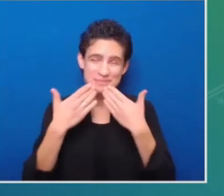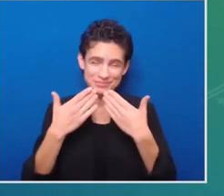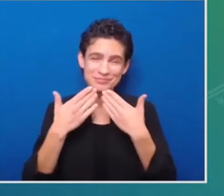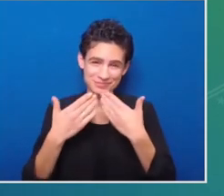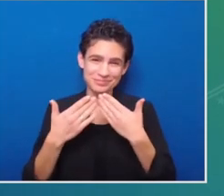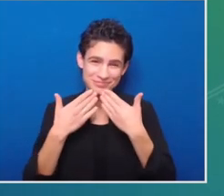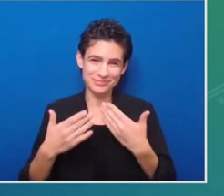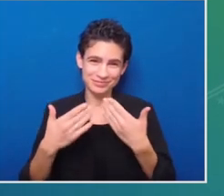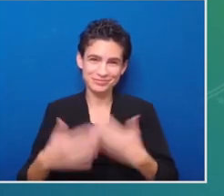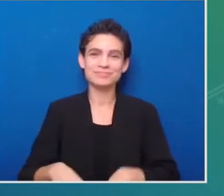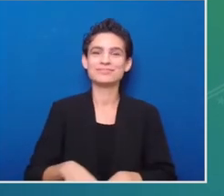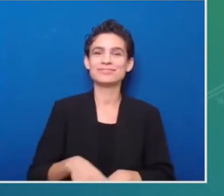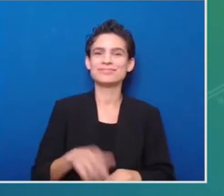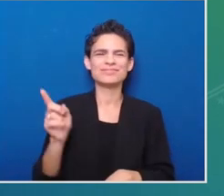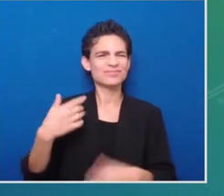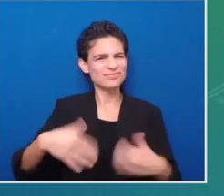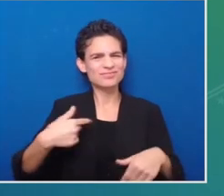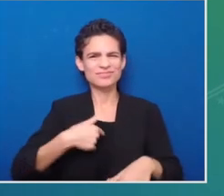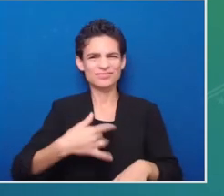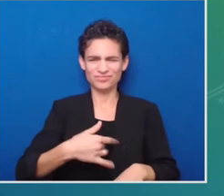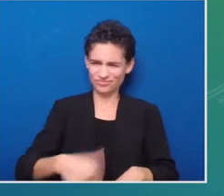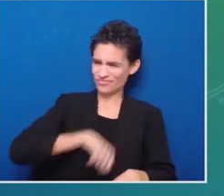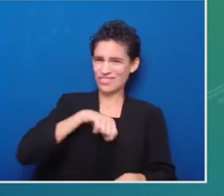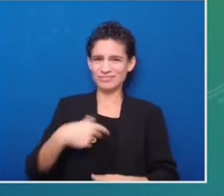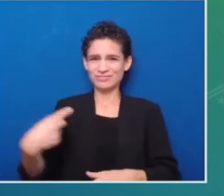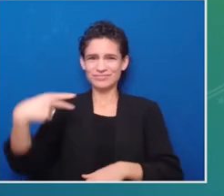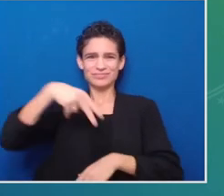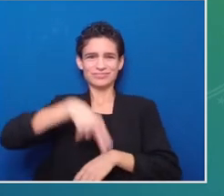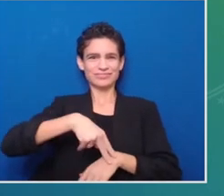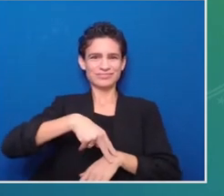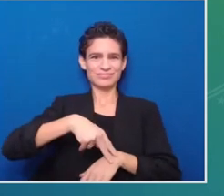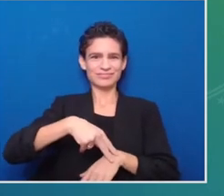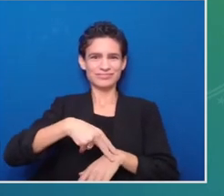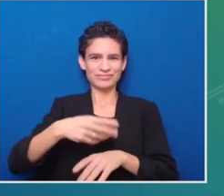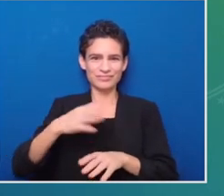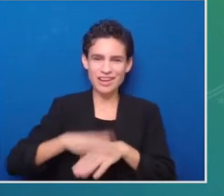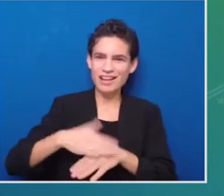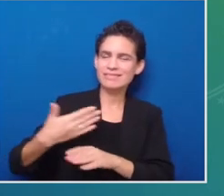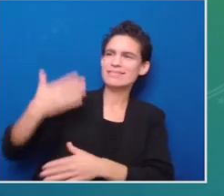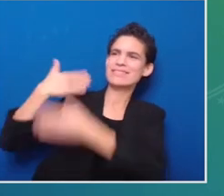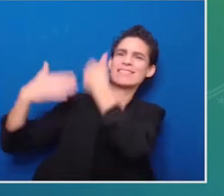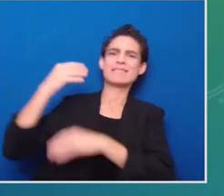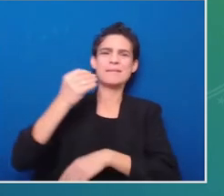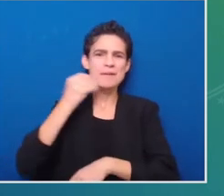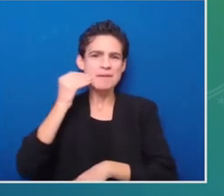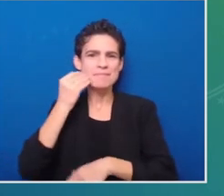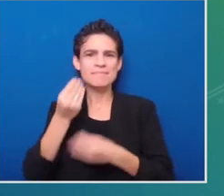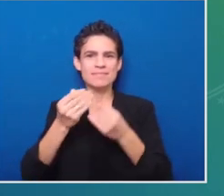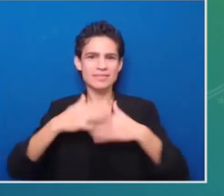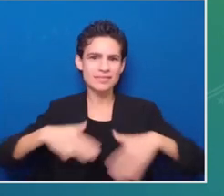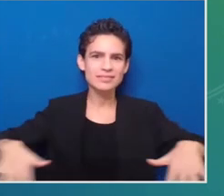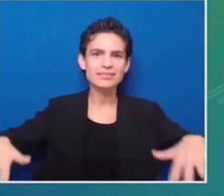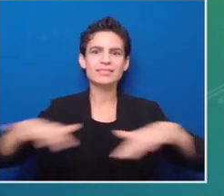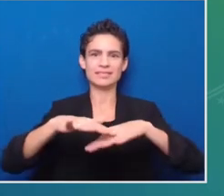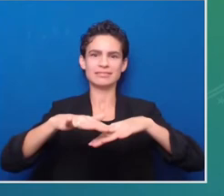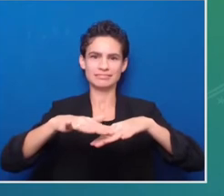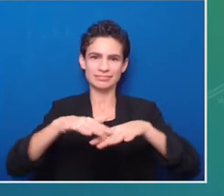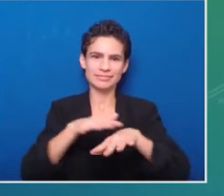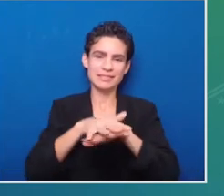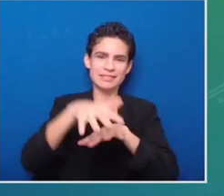Thank you. Thank you. I'm proud to stand here on the ancestral homelands of the Lenape Tribal